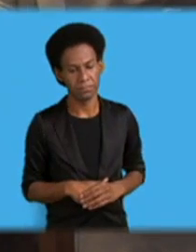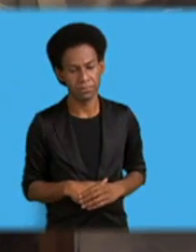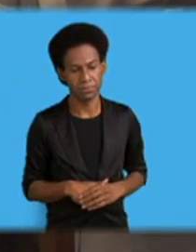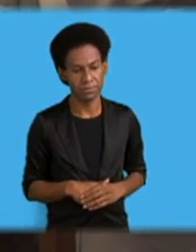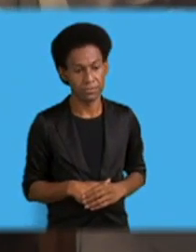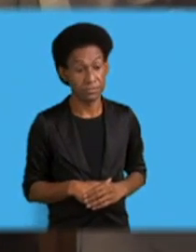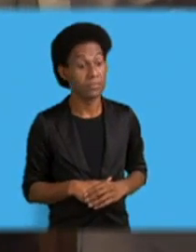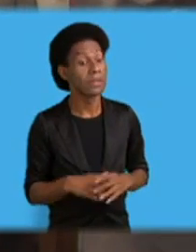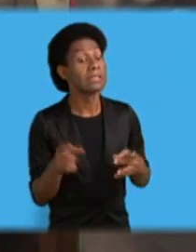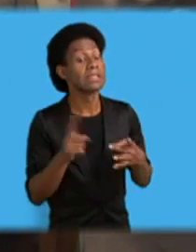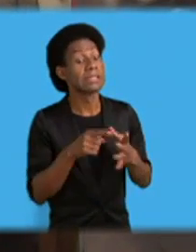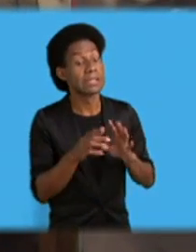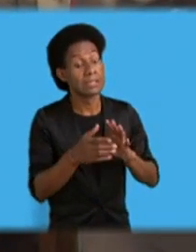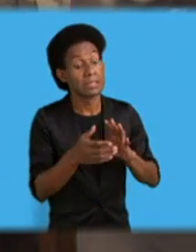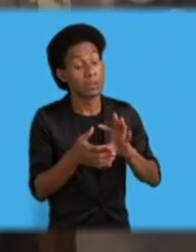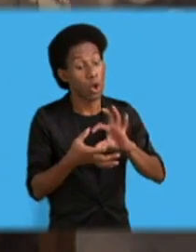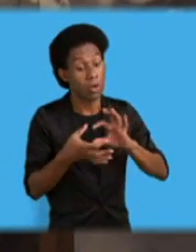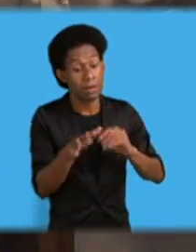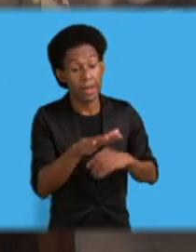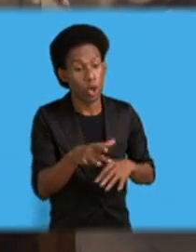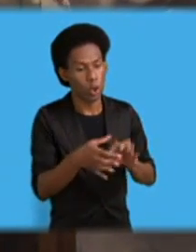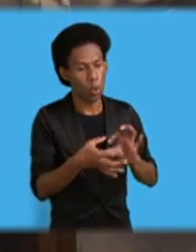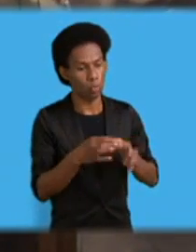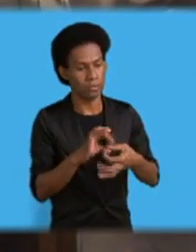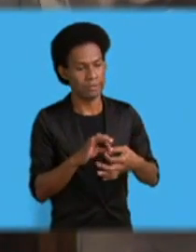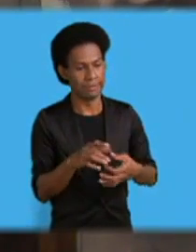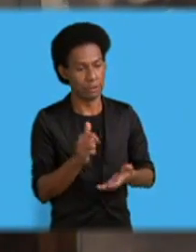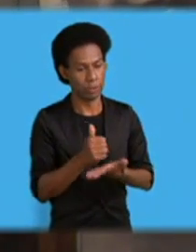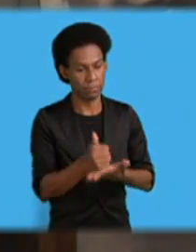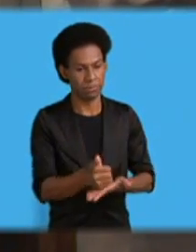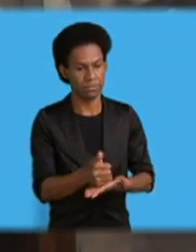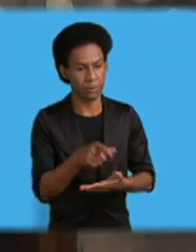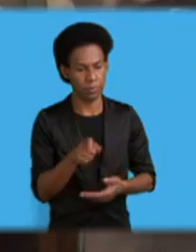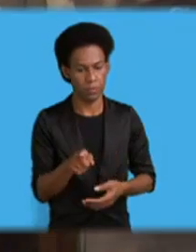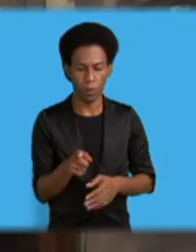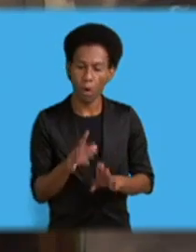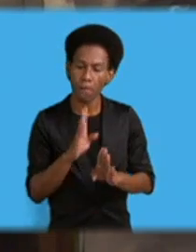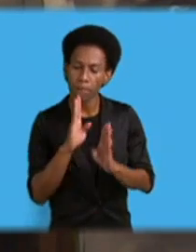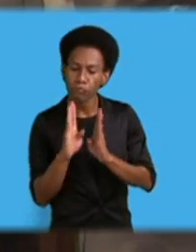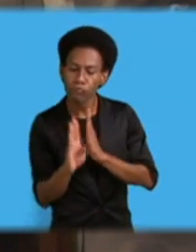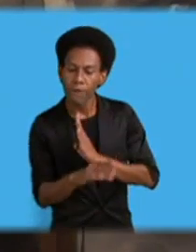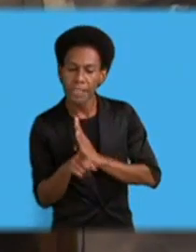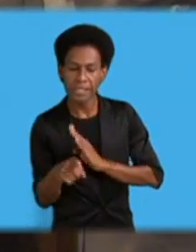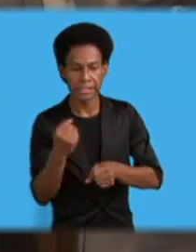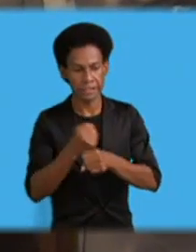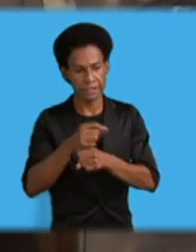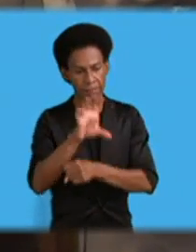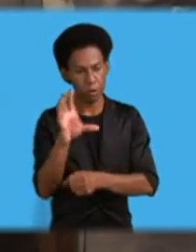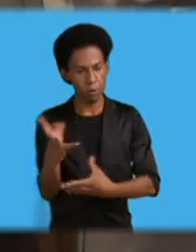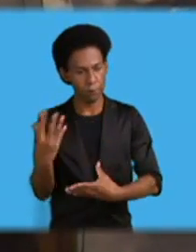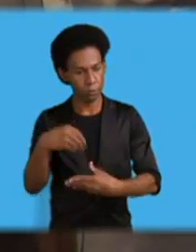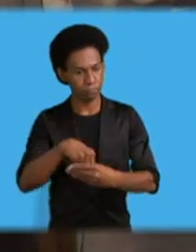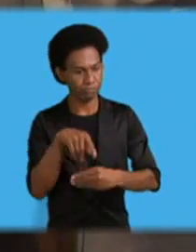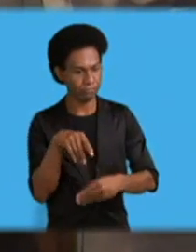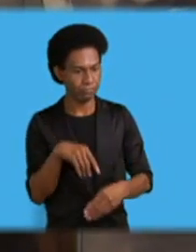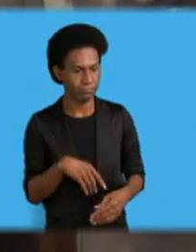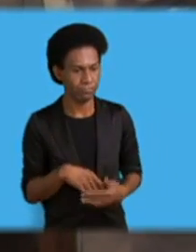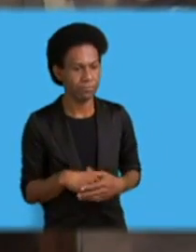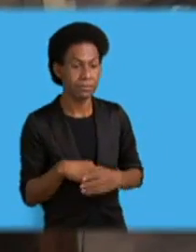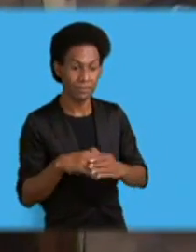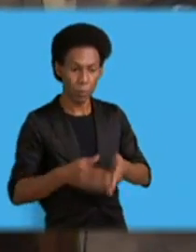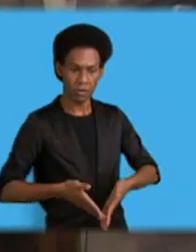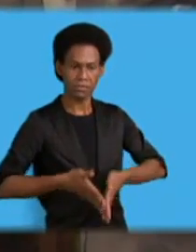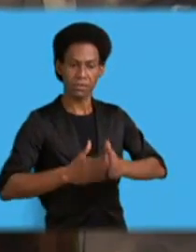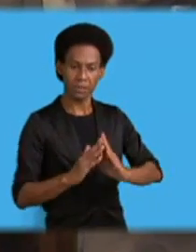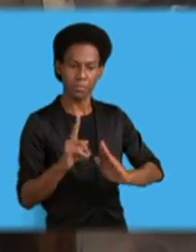communities as well as to scale up support for private sector engagement in establishing forest plantations. Secondly,